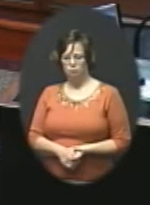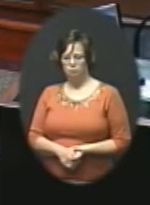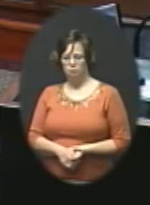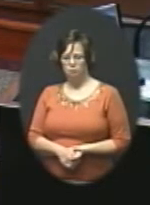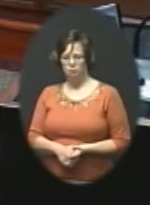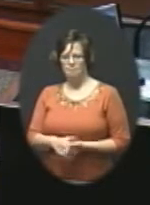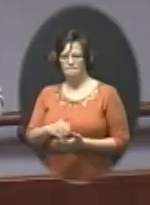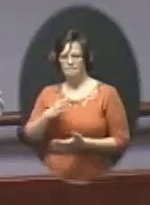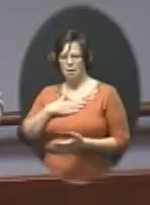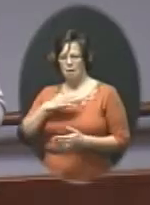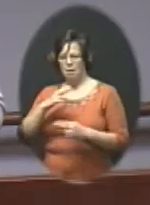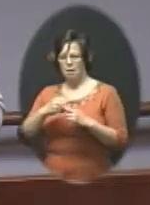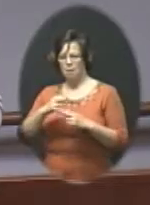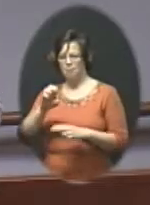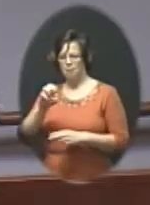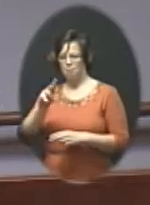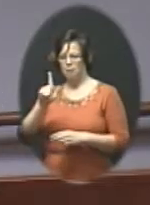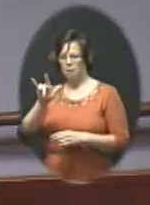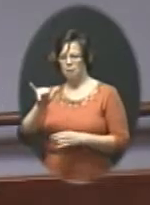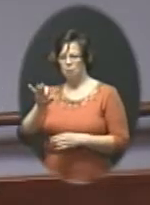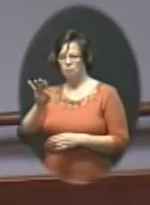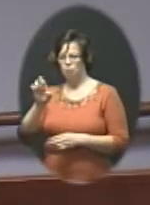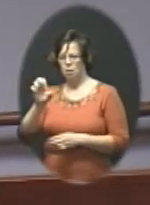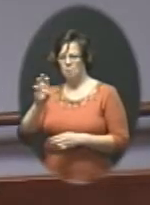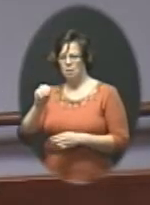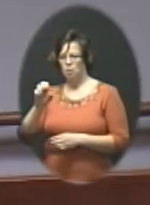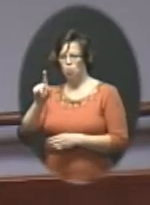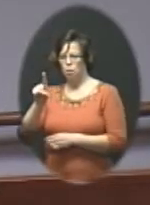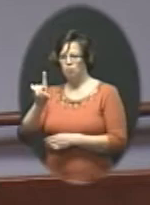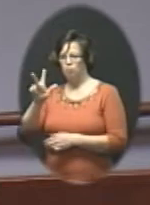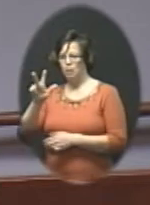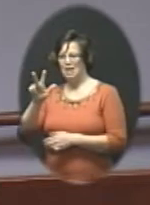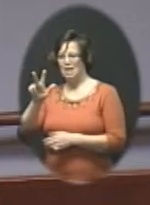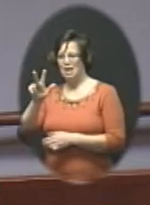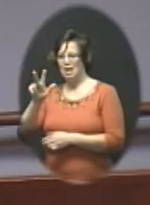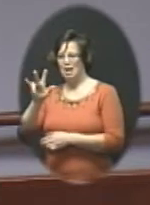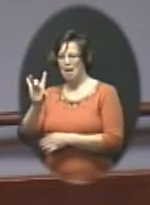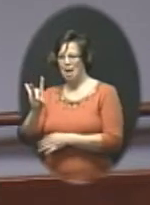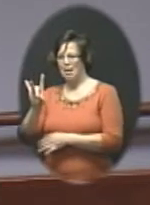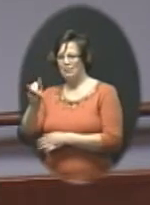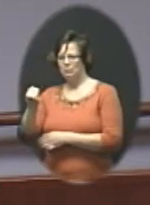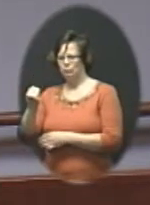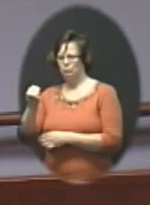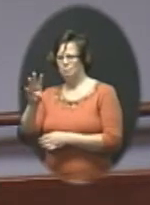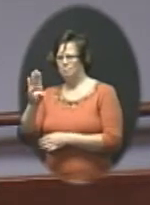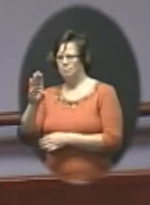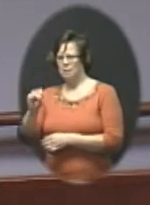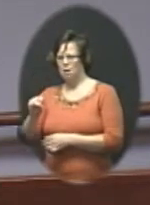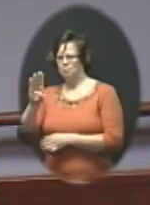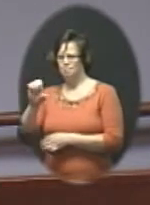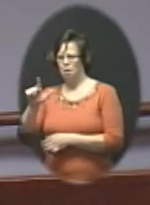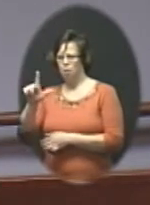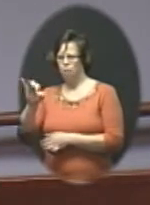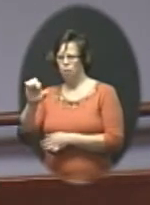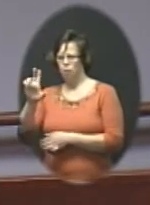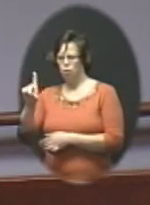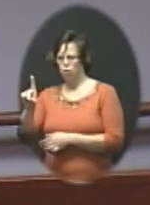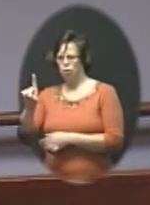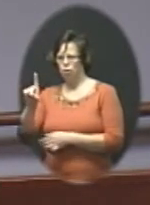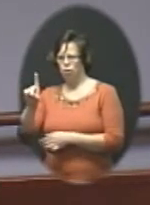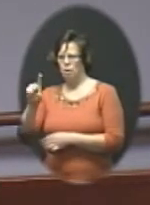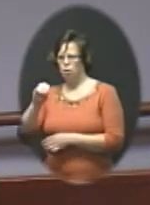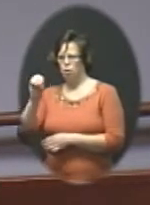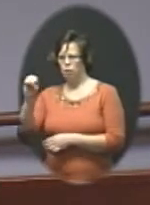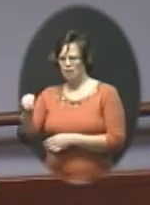Hello, my name is Emily Freeman. I live at 10834 South Belford Street in Olathe, Kansas.